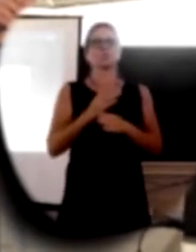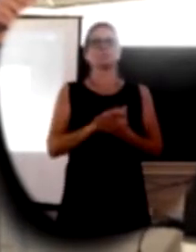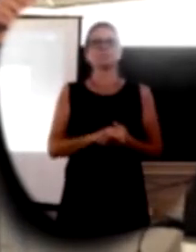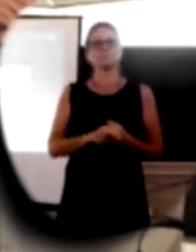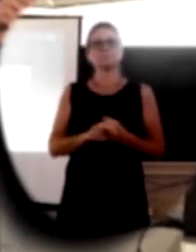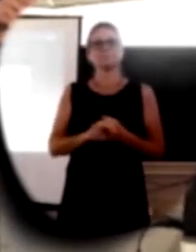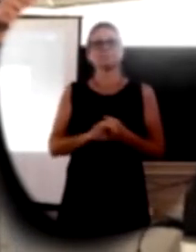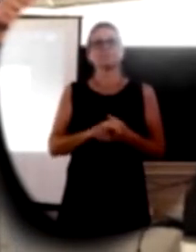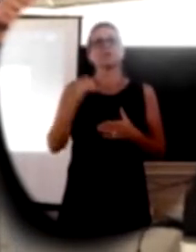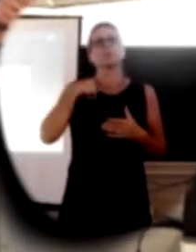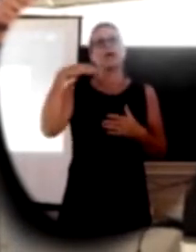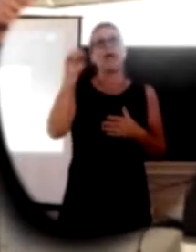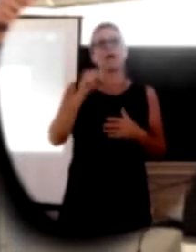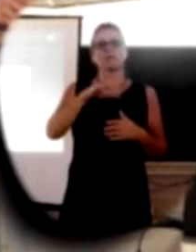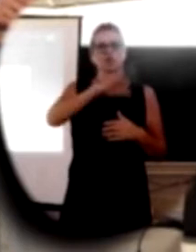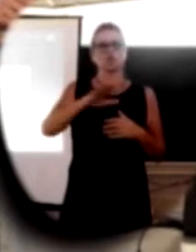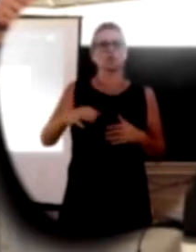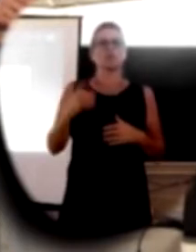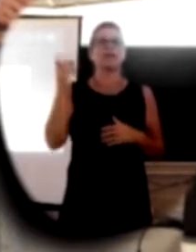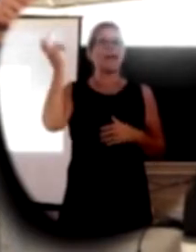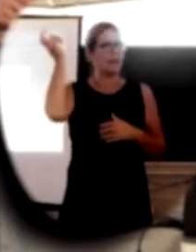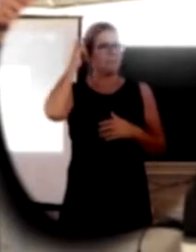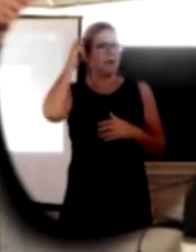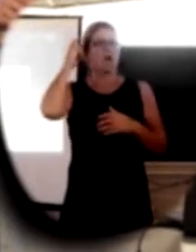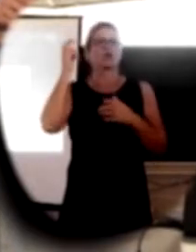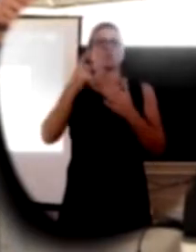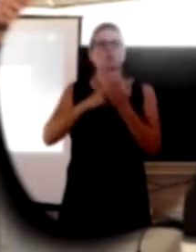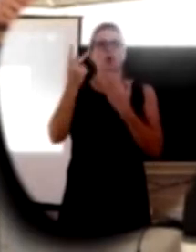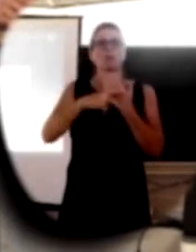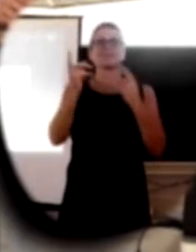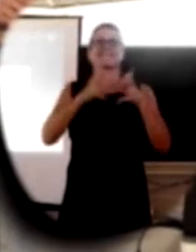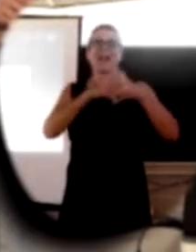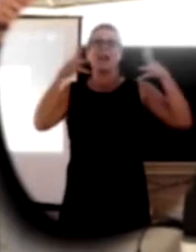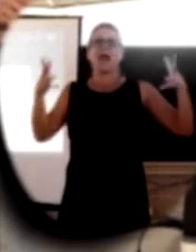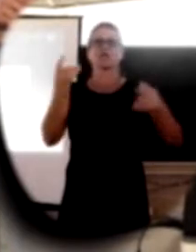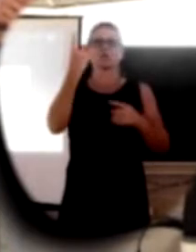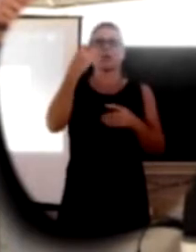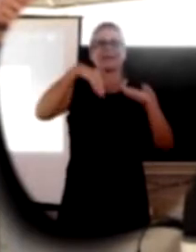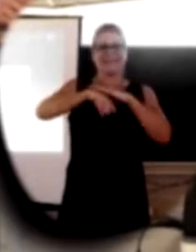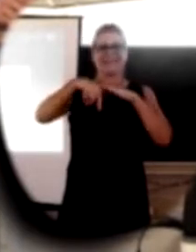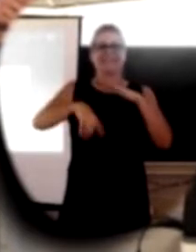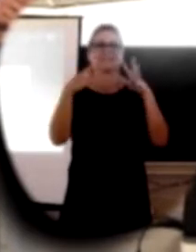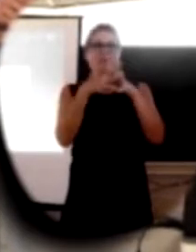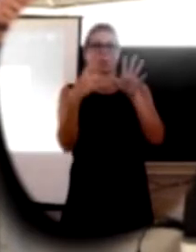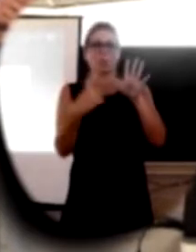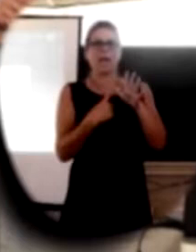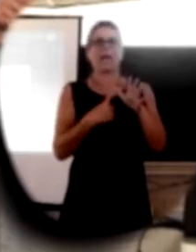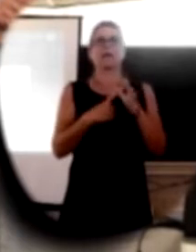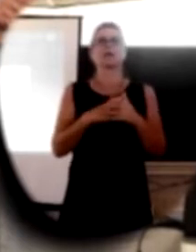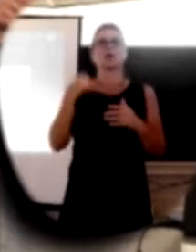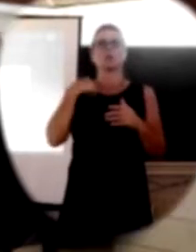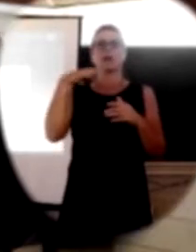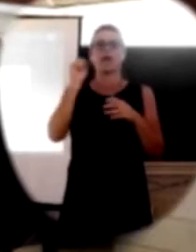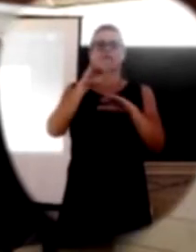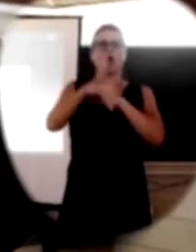We have the Children's Hearing Implant Program, which is the largest paediatric program in the state, and we're exceeding over